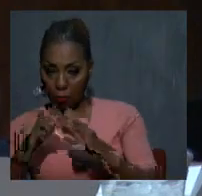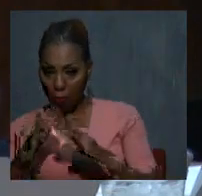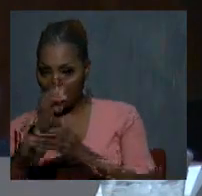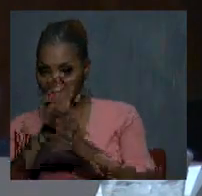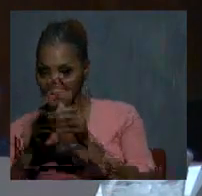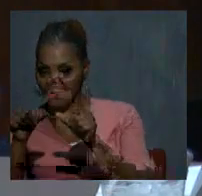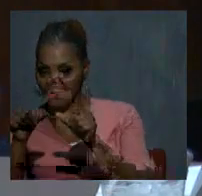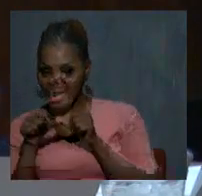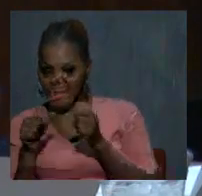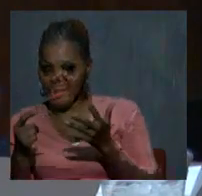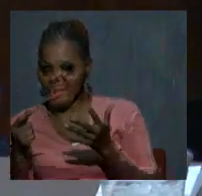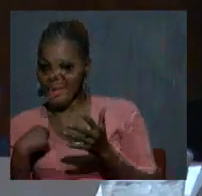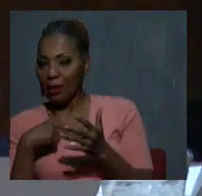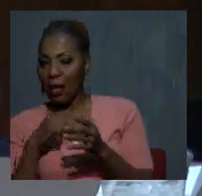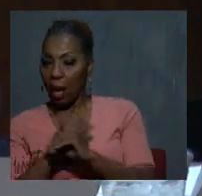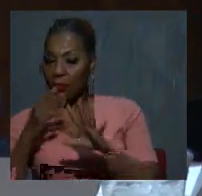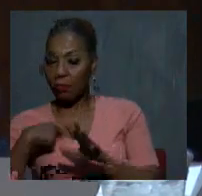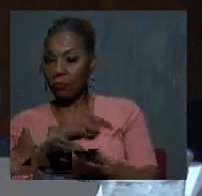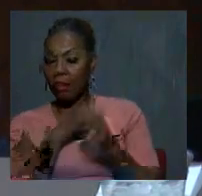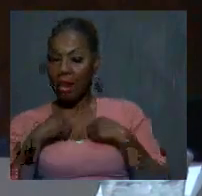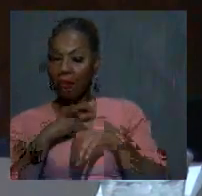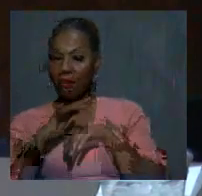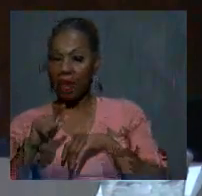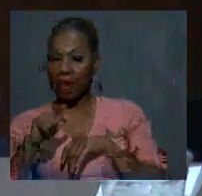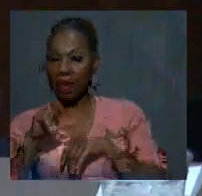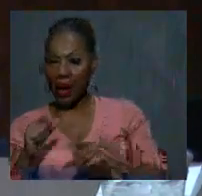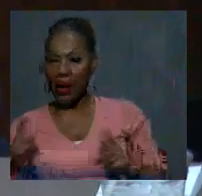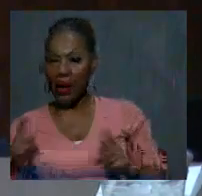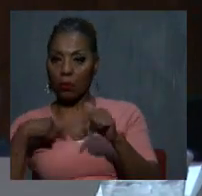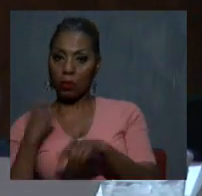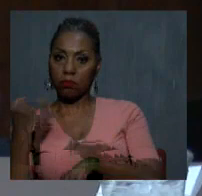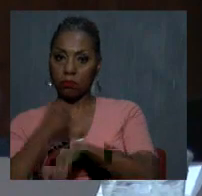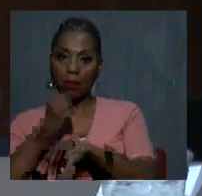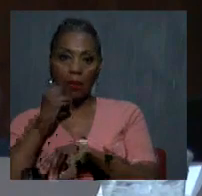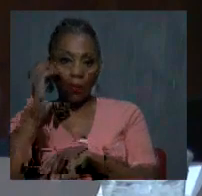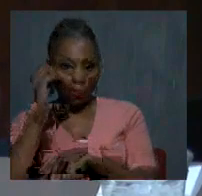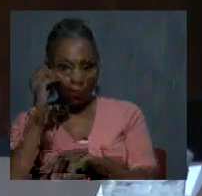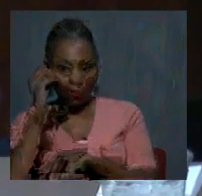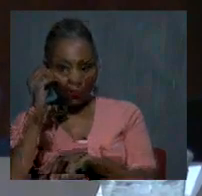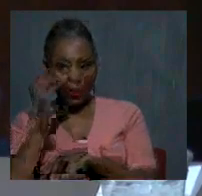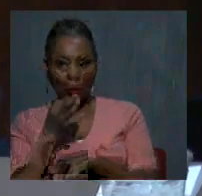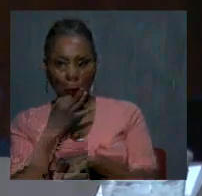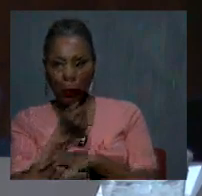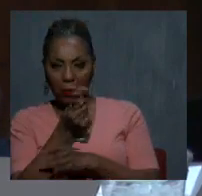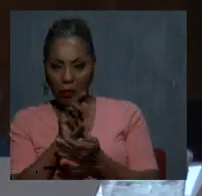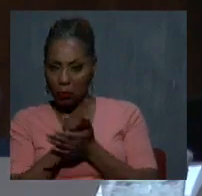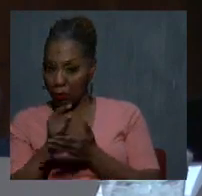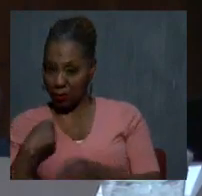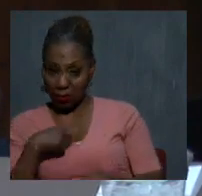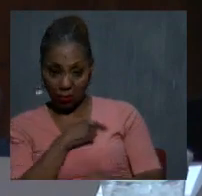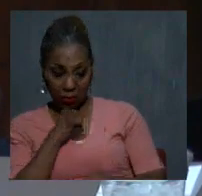Some of these areas we're obviously lots when it comes to